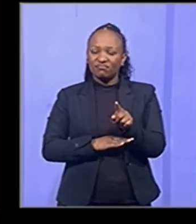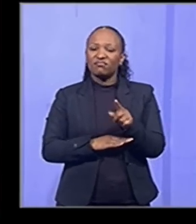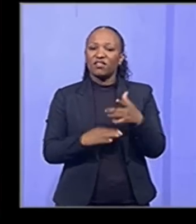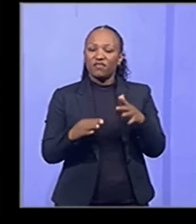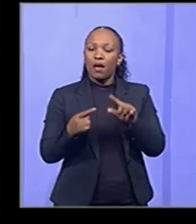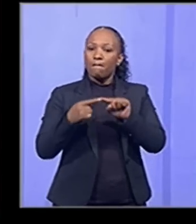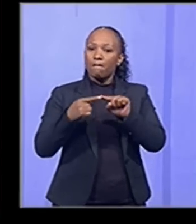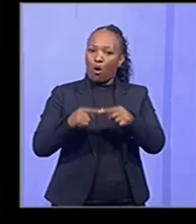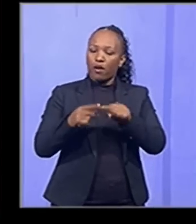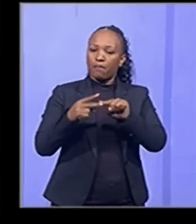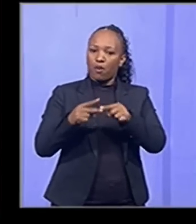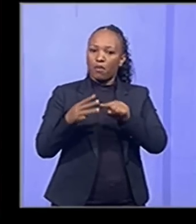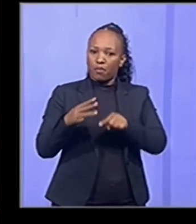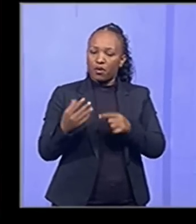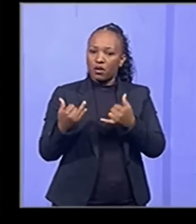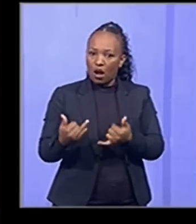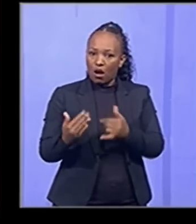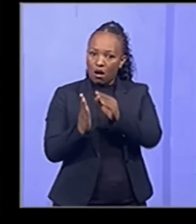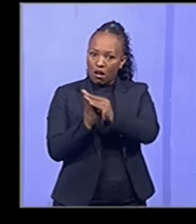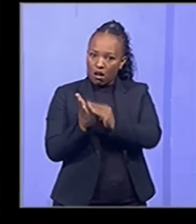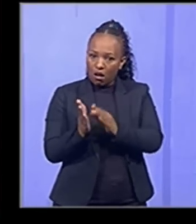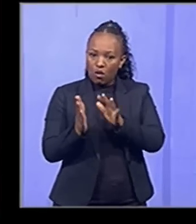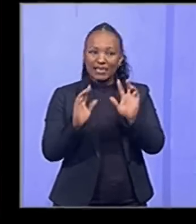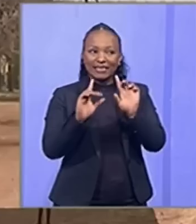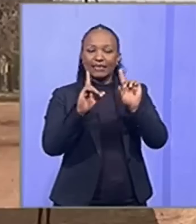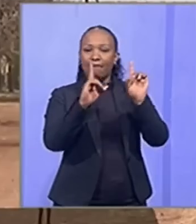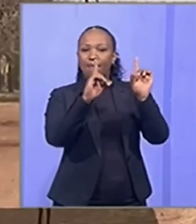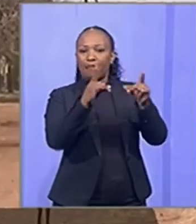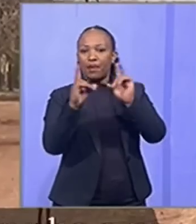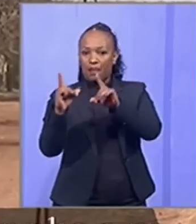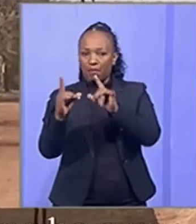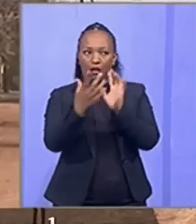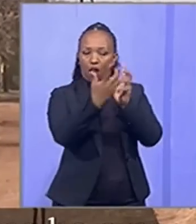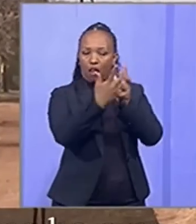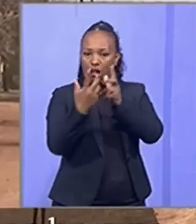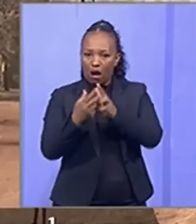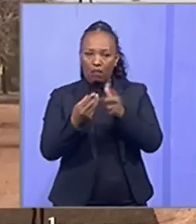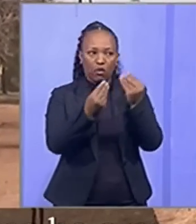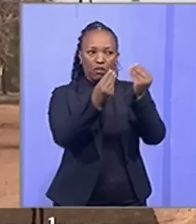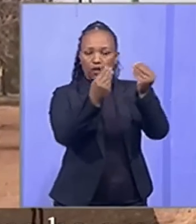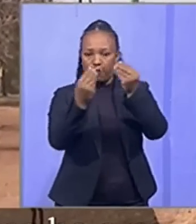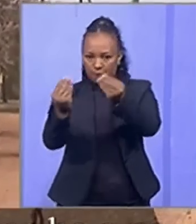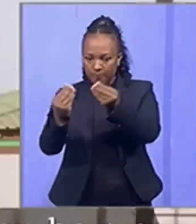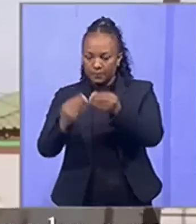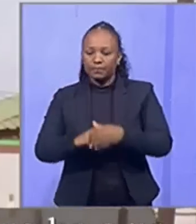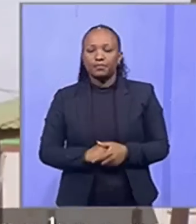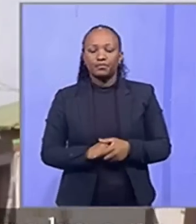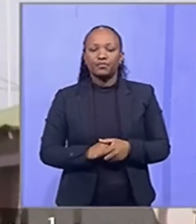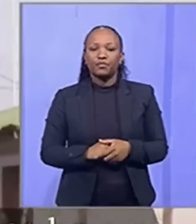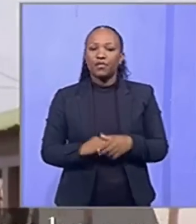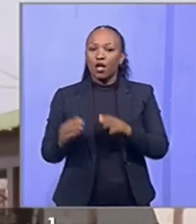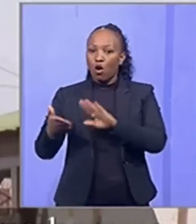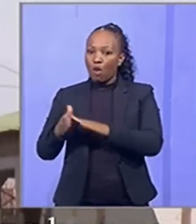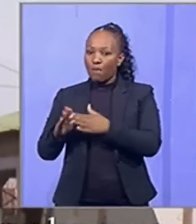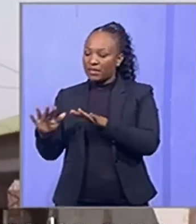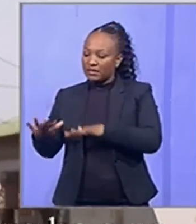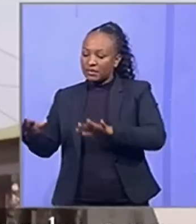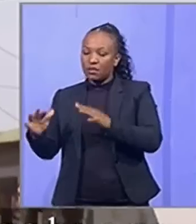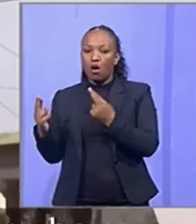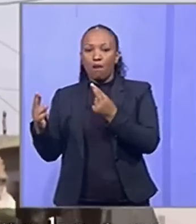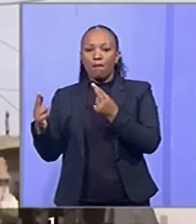tlhagisitsweng tseno di tlile go romelwa kwa mafapheng a maleba. Baagi ba solofela gore seno se tla dira gore masepala o ele tlhoko mathata